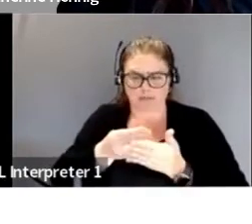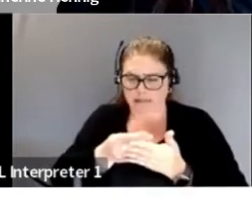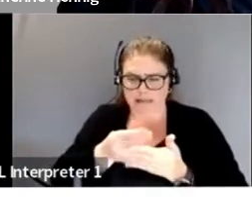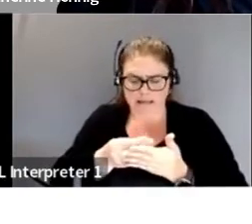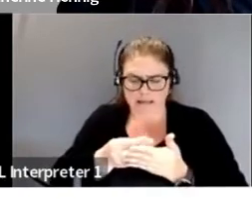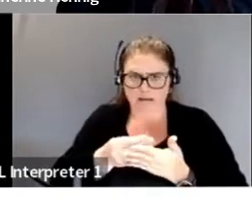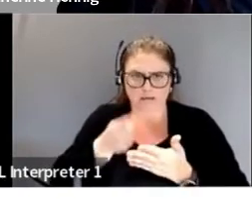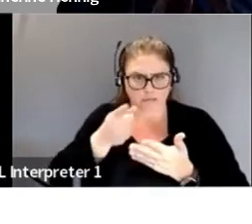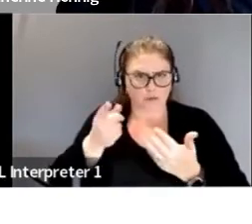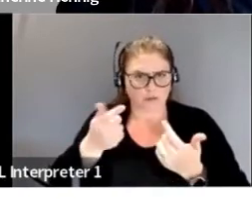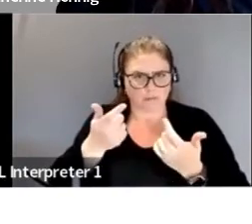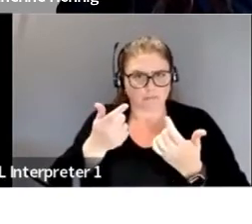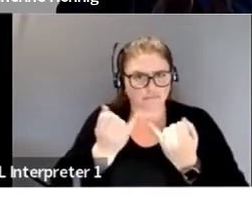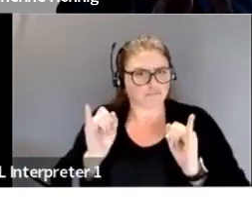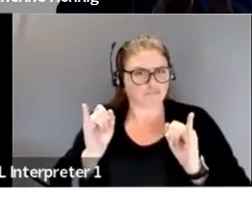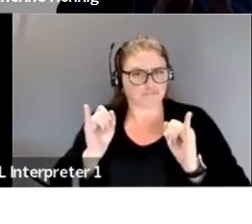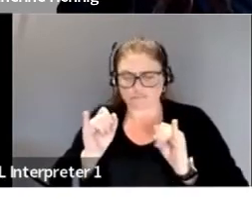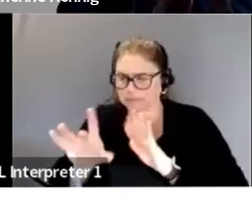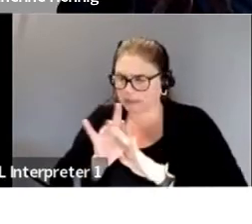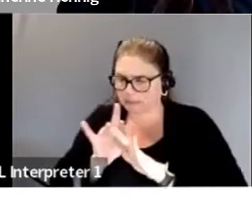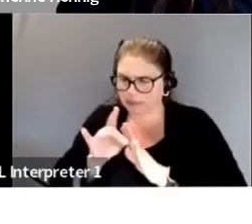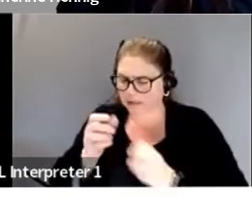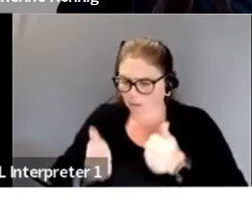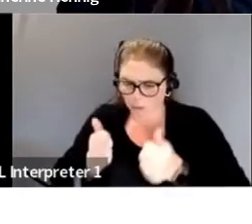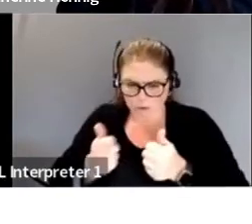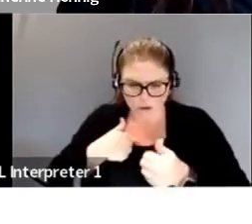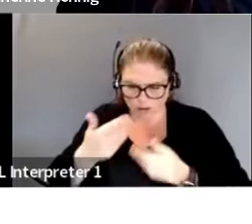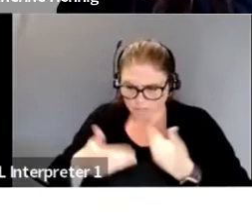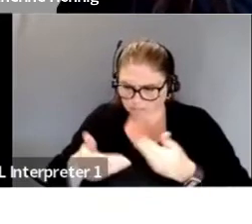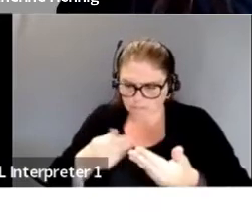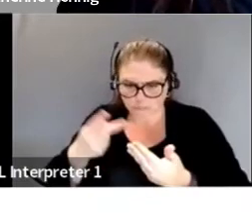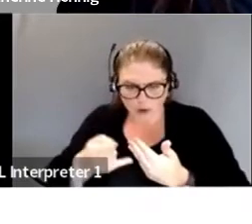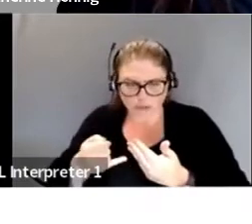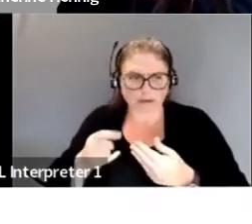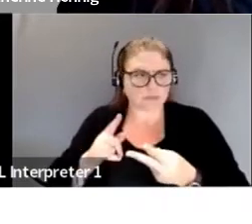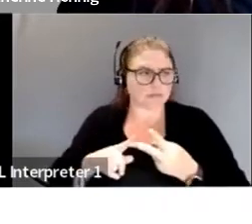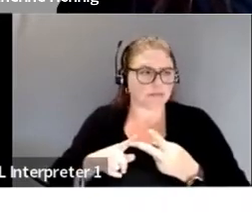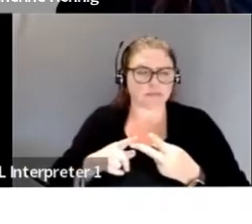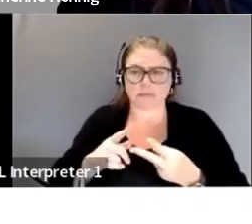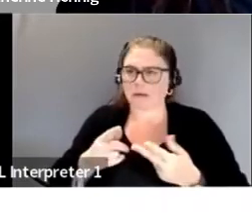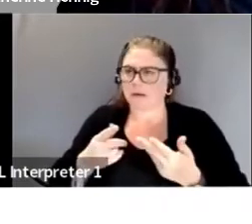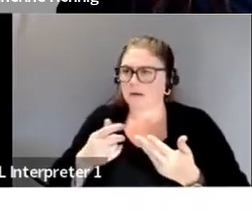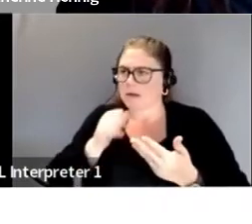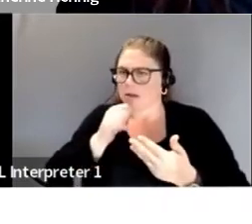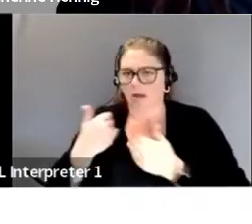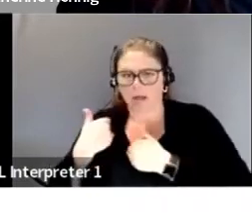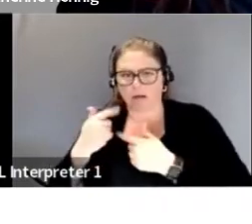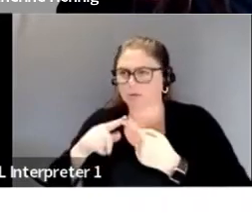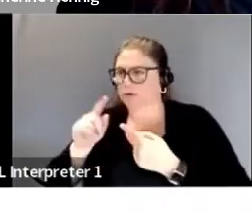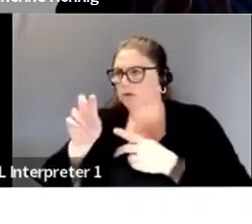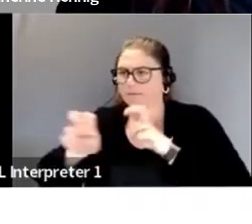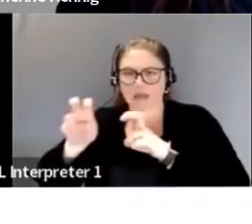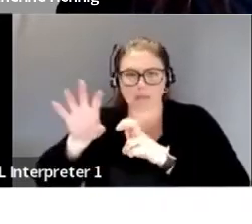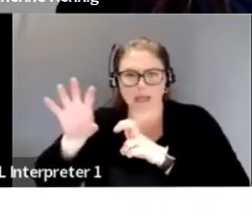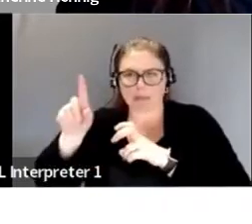products you're working on, you get to choose the grants that you apply to, you're not held accountable by investing third parties who are expecting a return on their